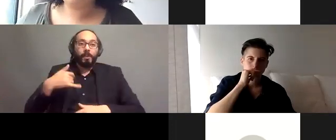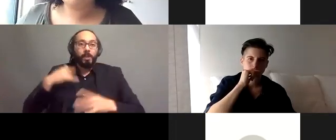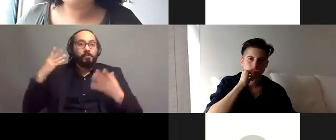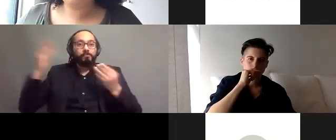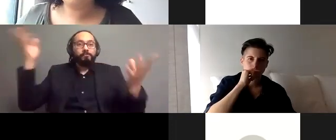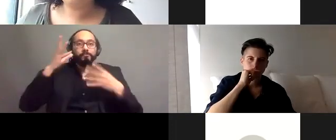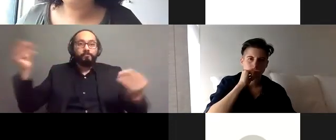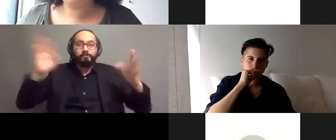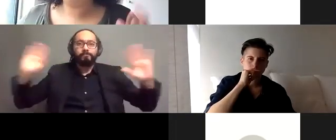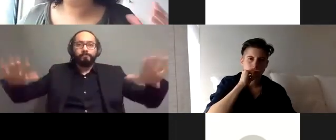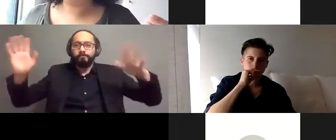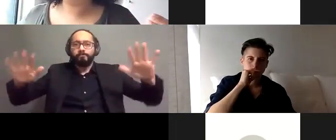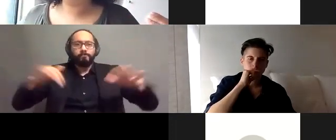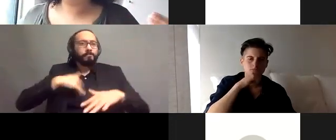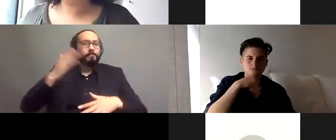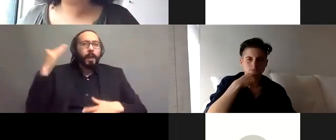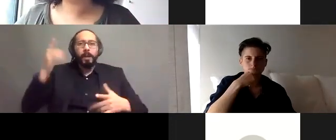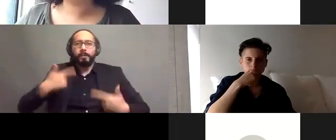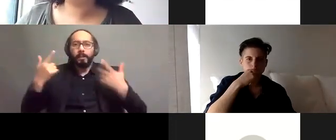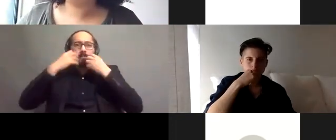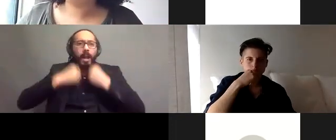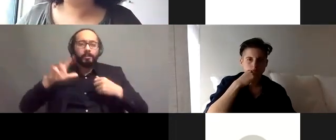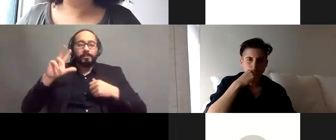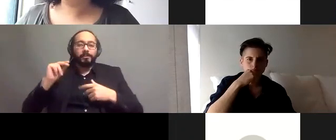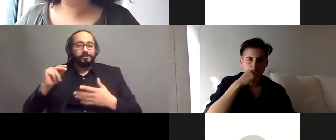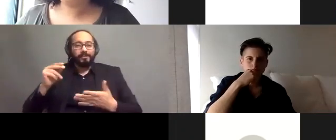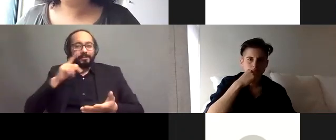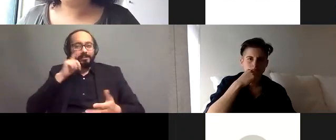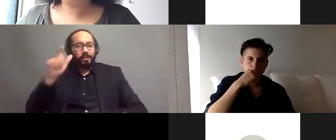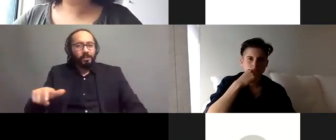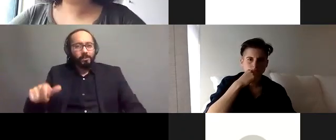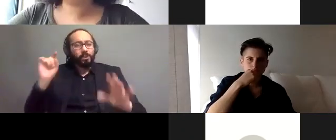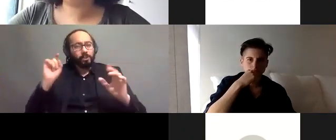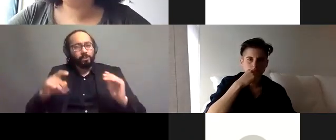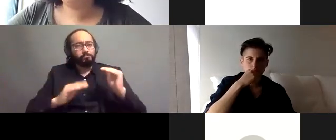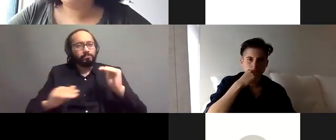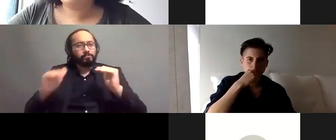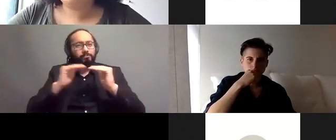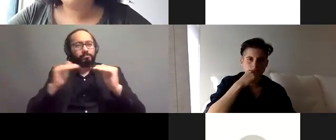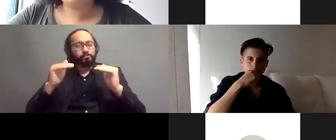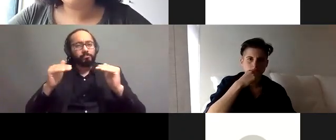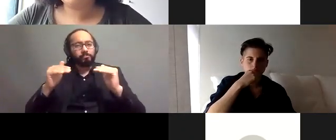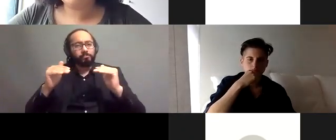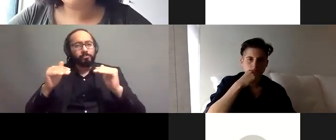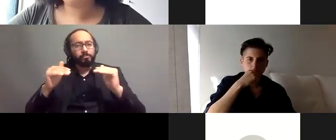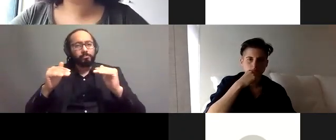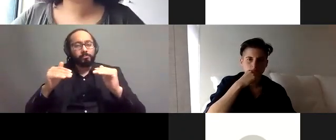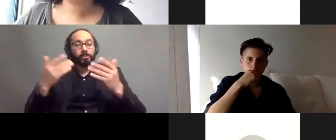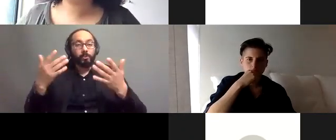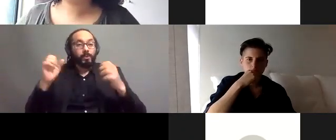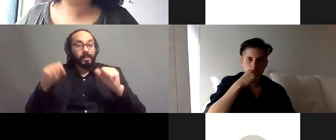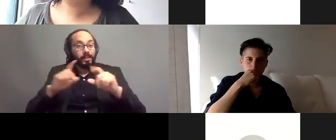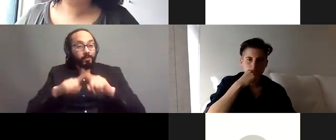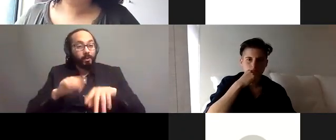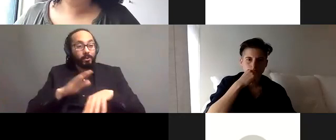the place where people can find the truth, so that we can depend on our doctors, so that we can